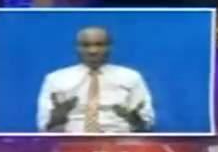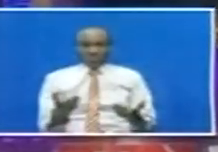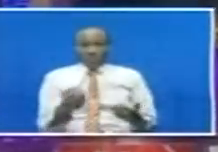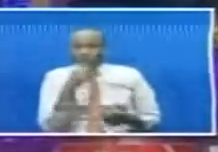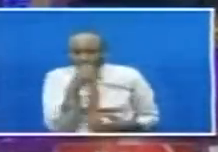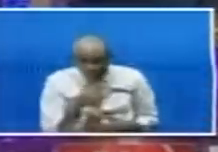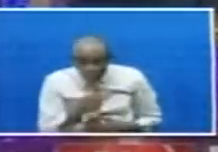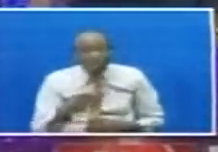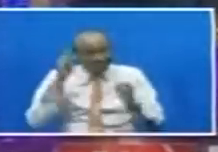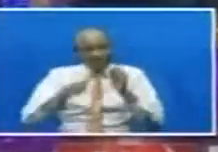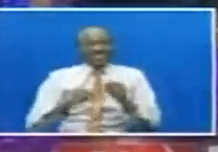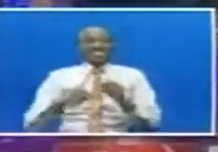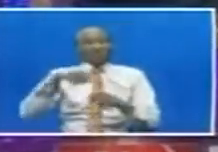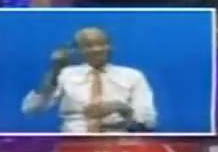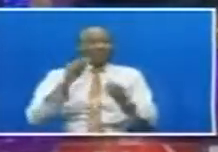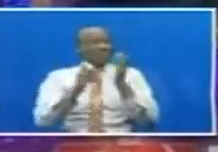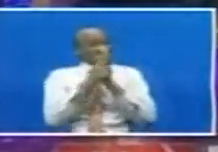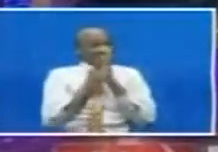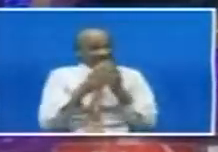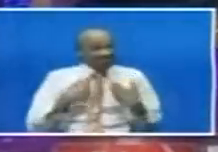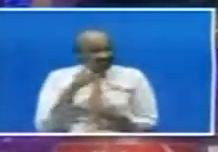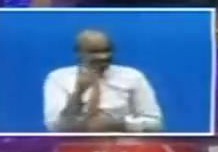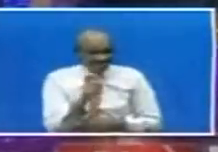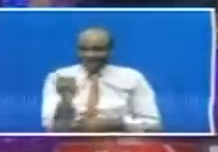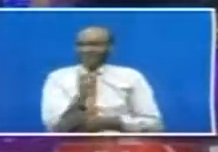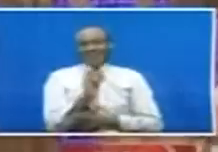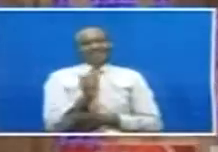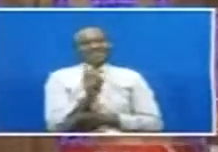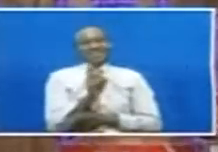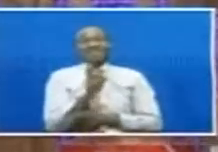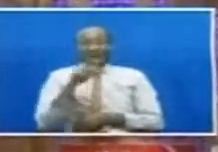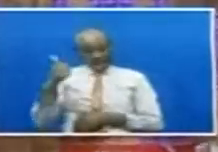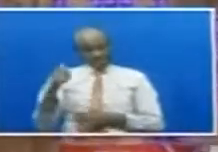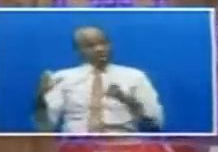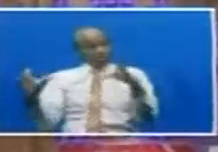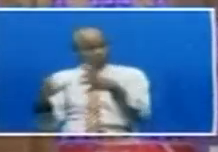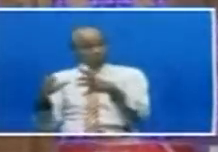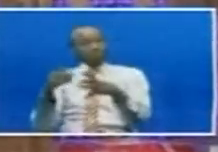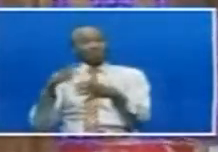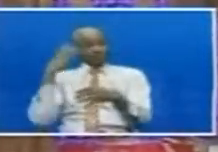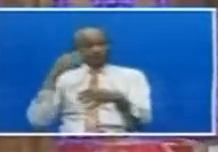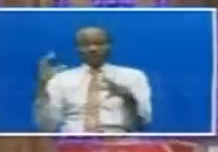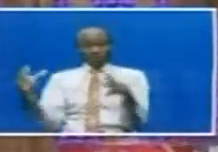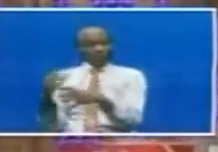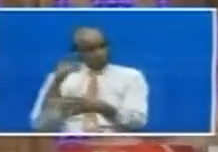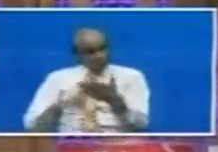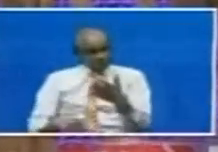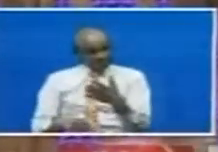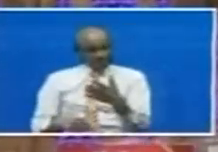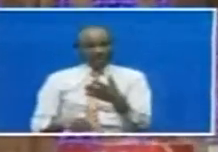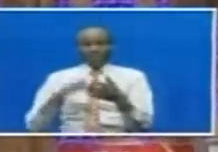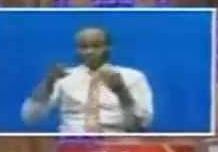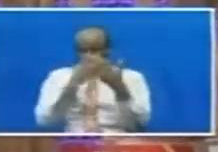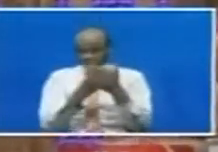Agreed. So to that extent, I have to disagree with him. The other important criteria, I think, which was set out and proposed